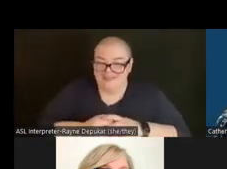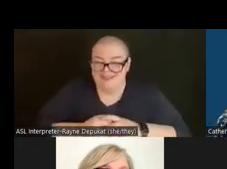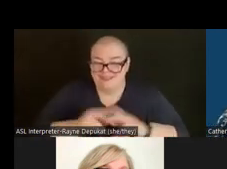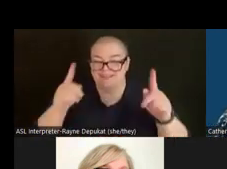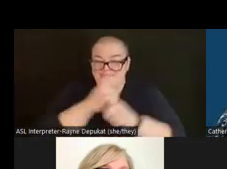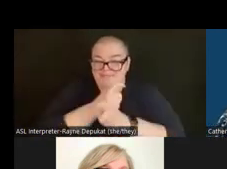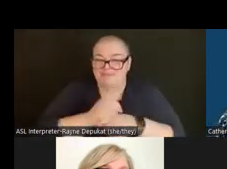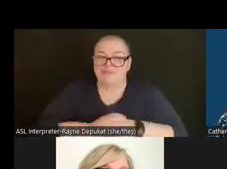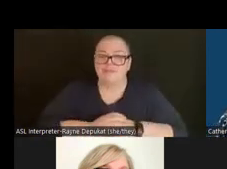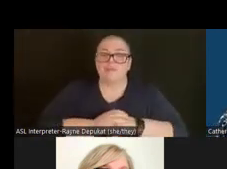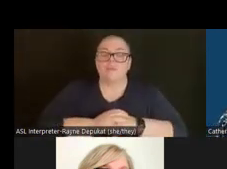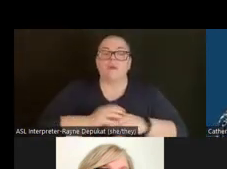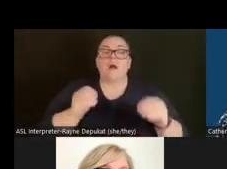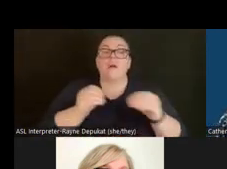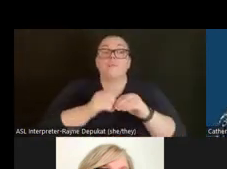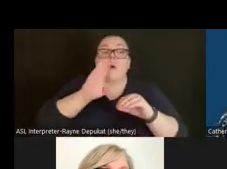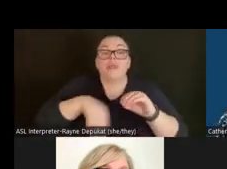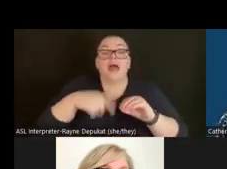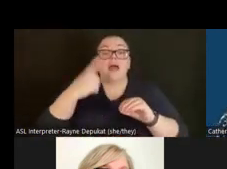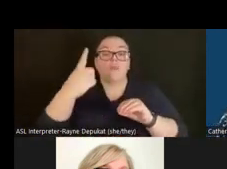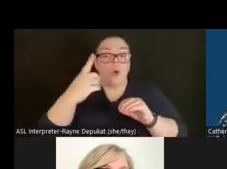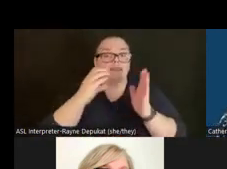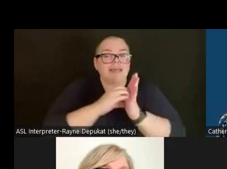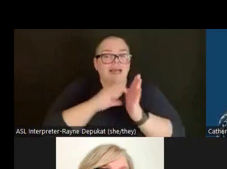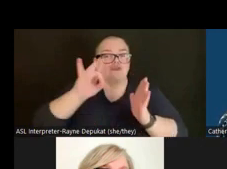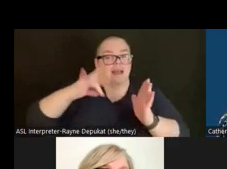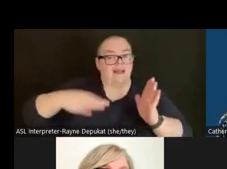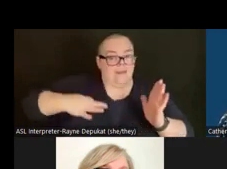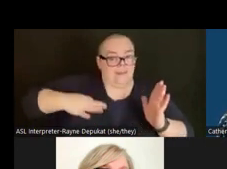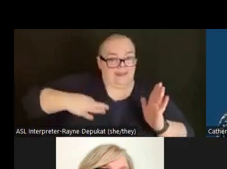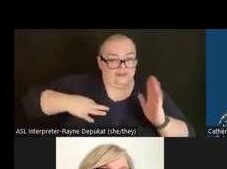So there's more than one Section 8 application.